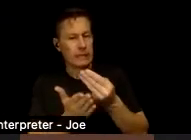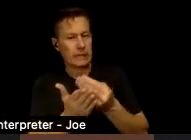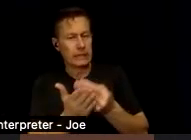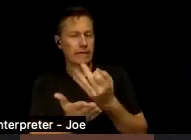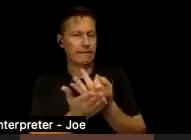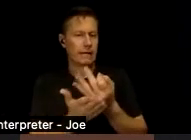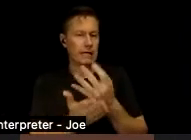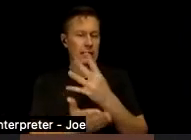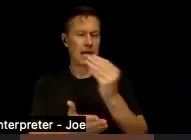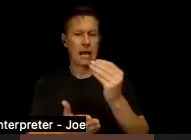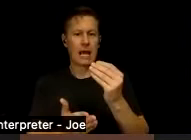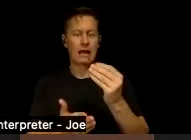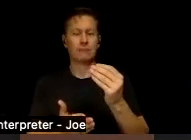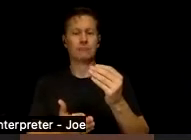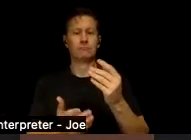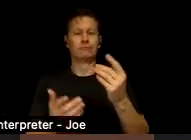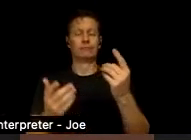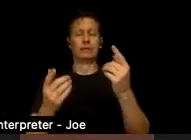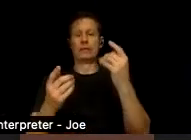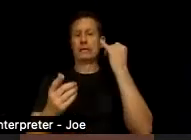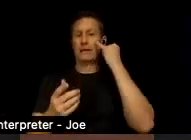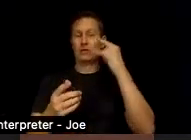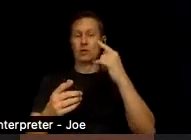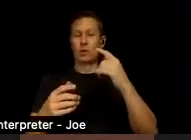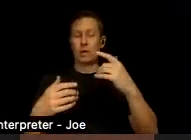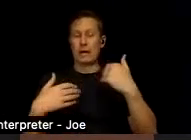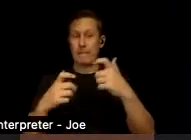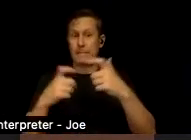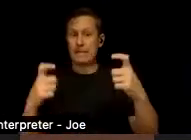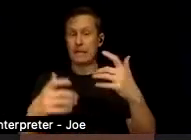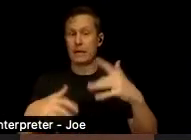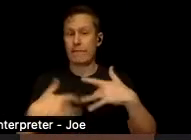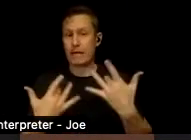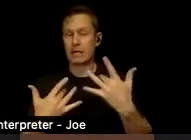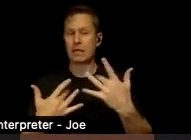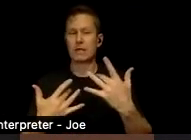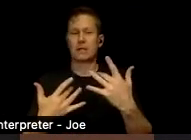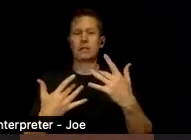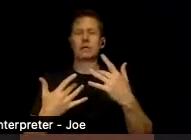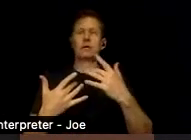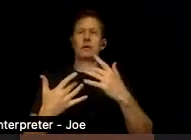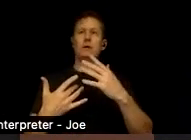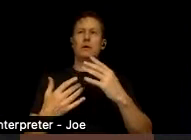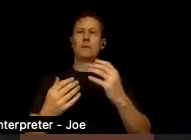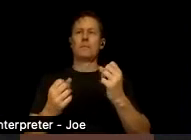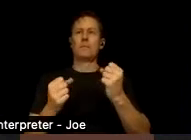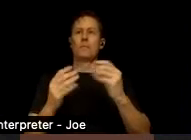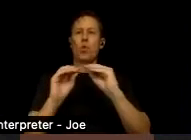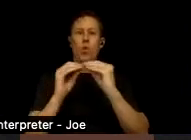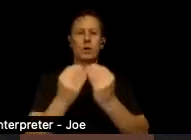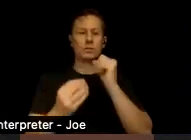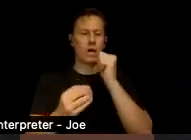next best thing comes about, it takes a while for it to really entrench into the organizations to where funding